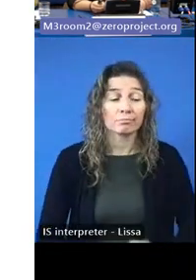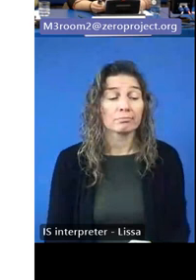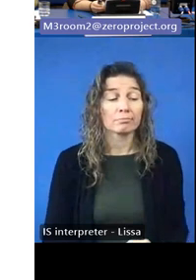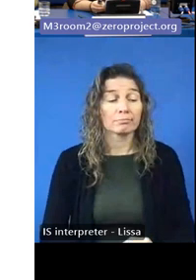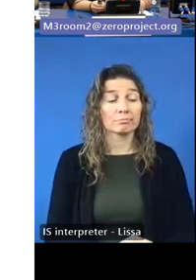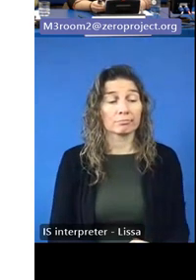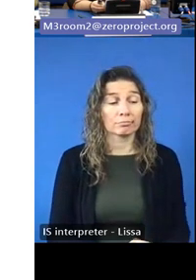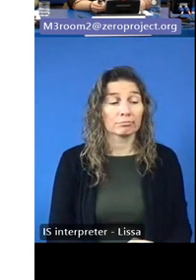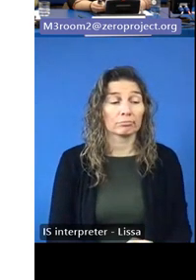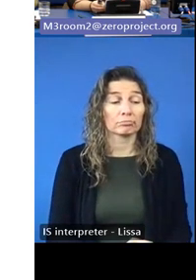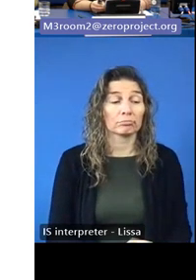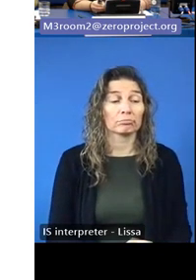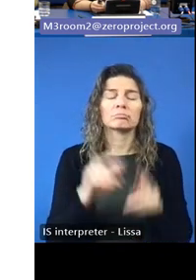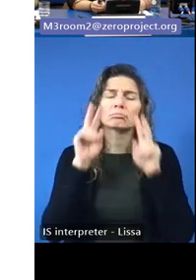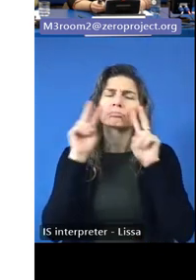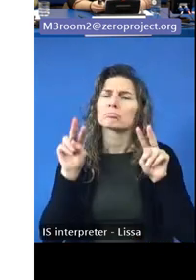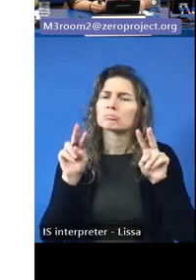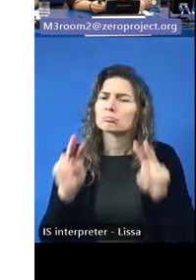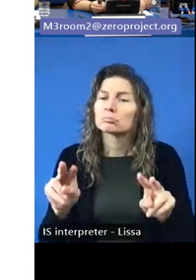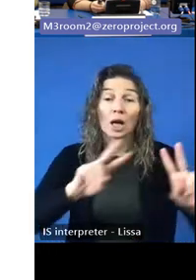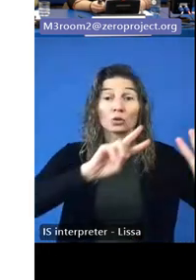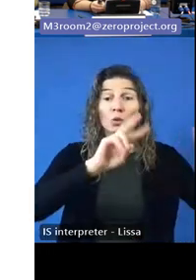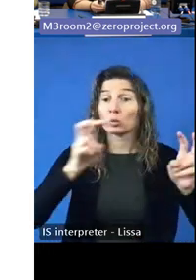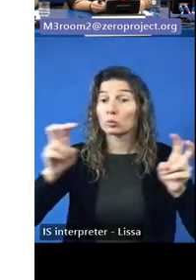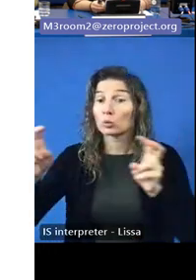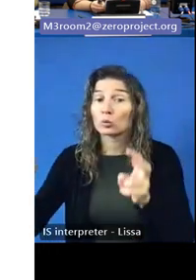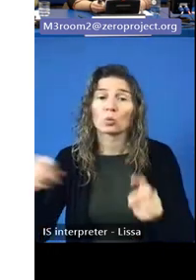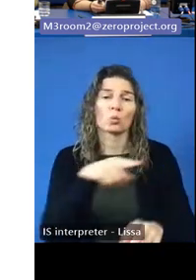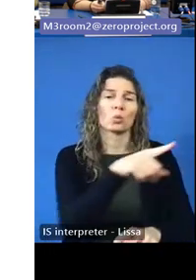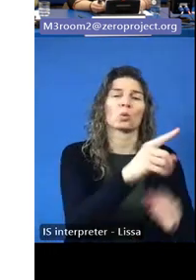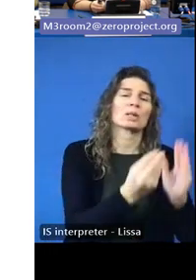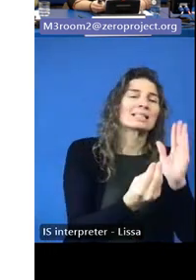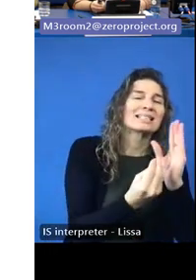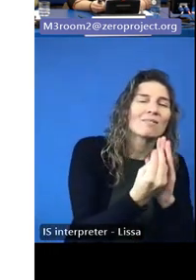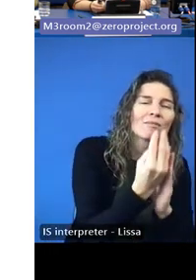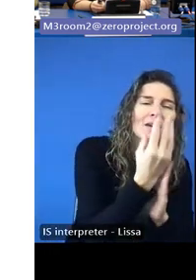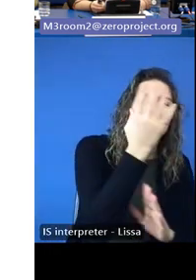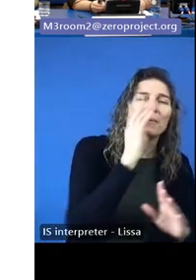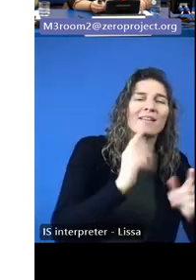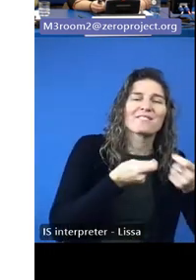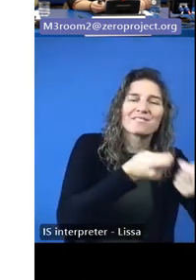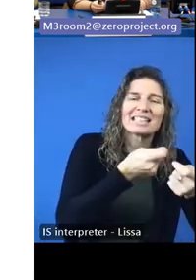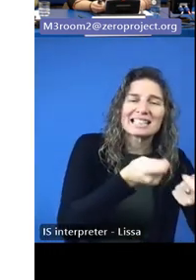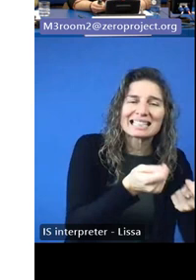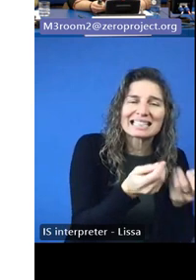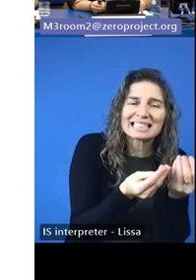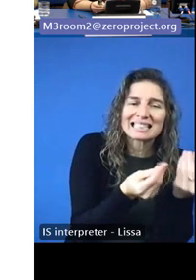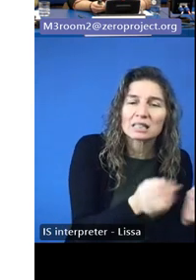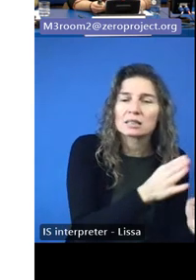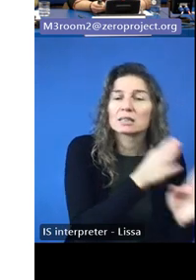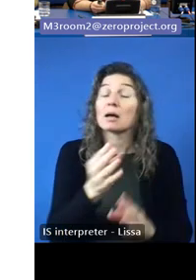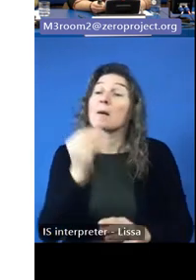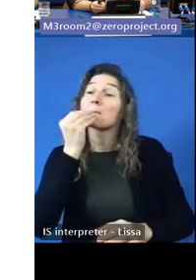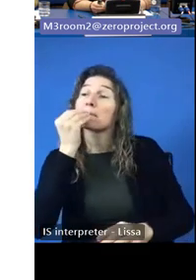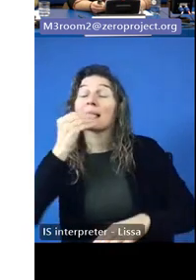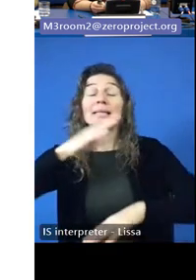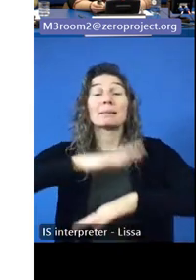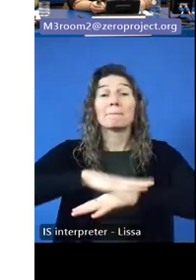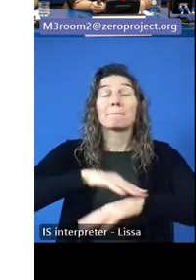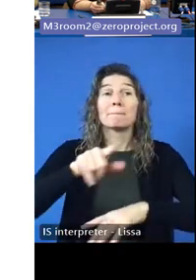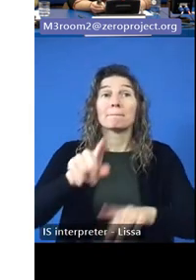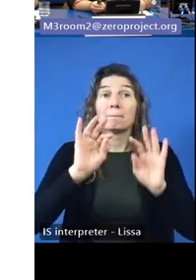it covers a variety of topics, such as developmental feeding skills, best practices for mealtime, specialized